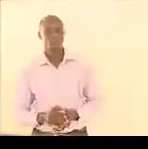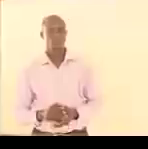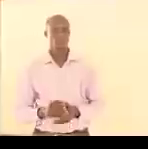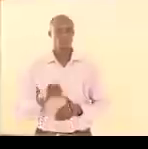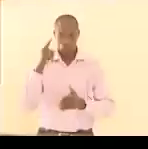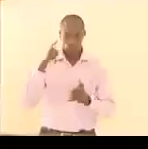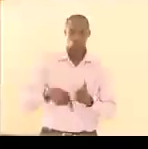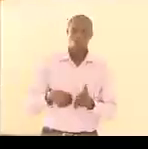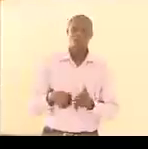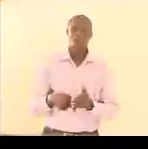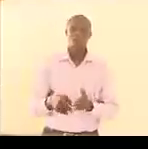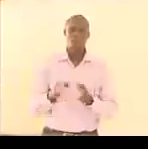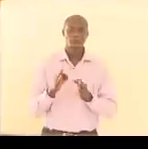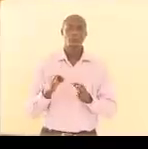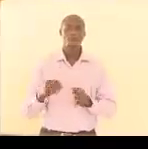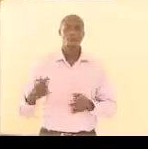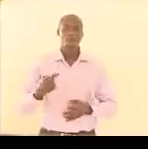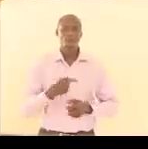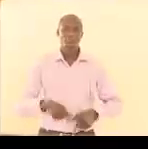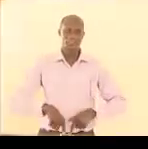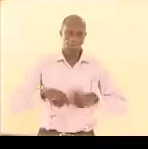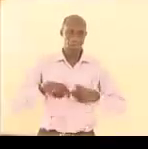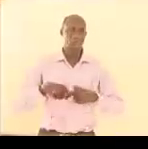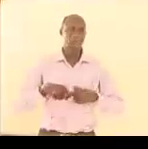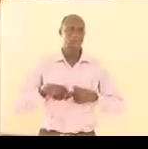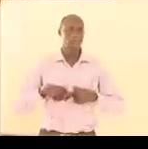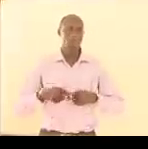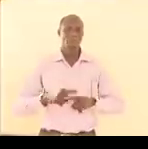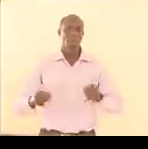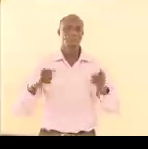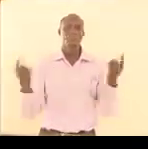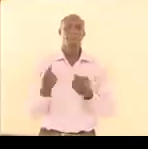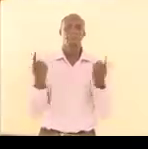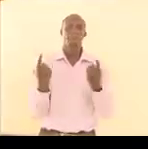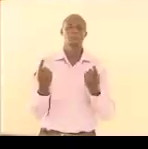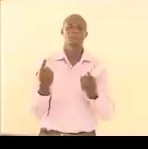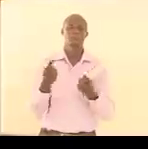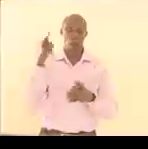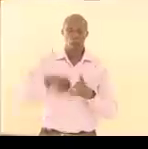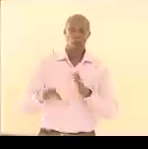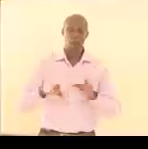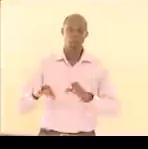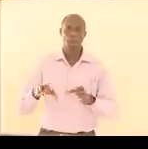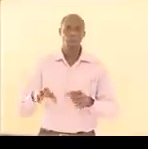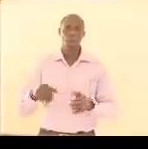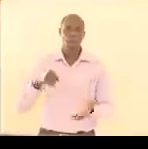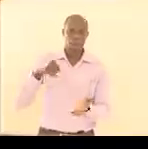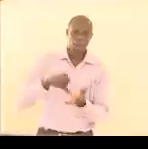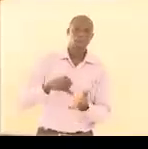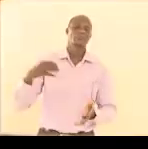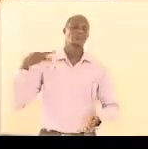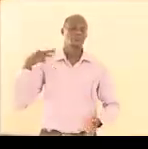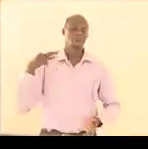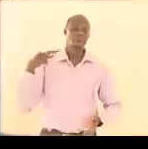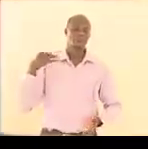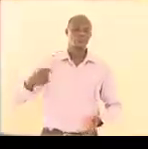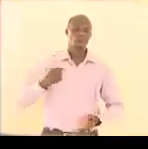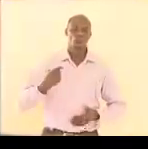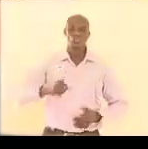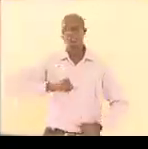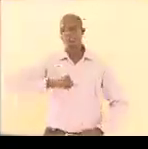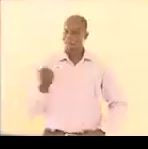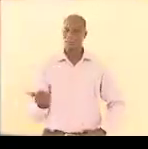we are, many of us are living so-called Christian life, but we are compromising left, right, and center. What does it imply? We